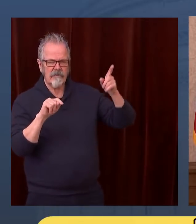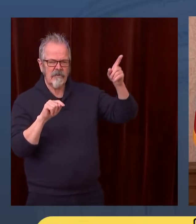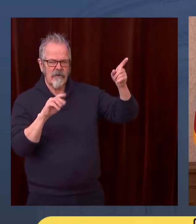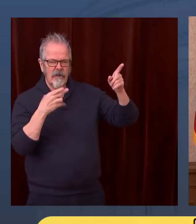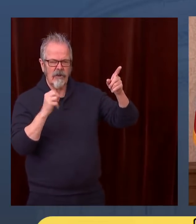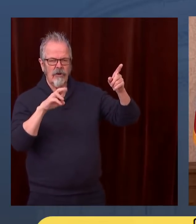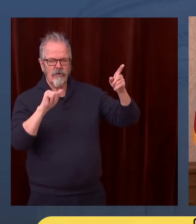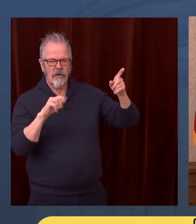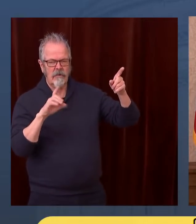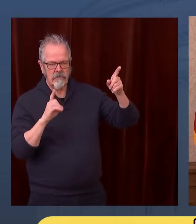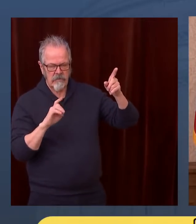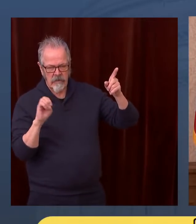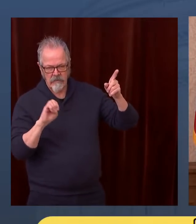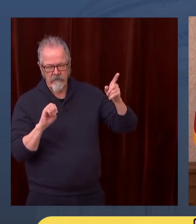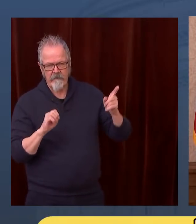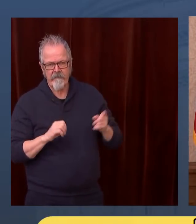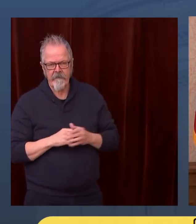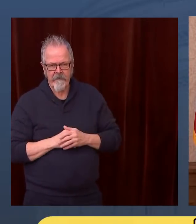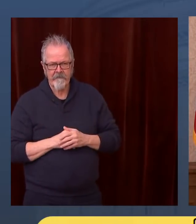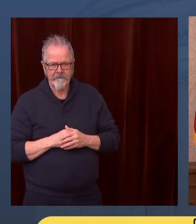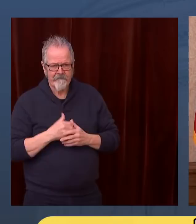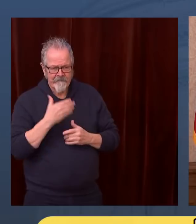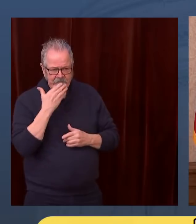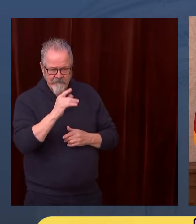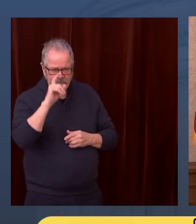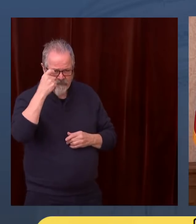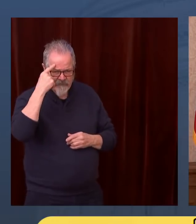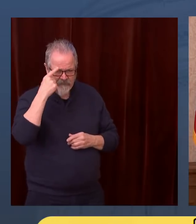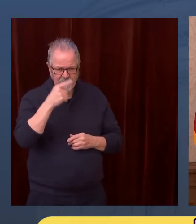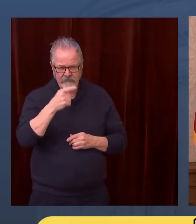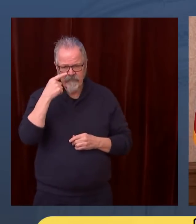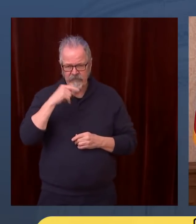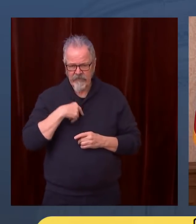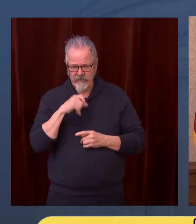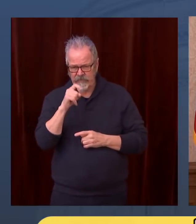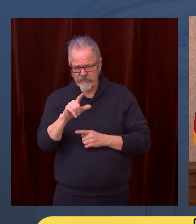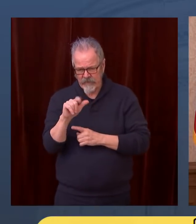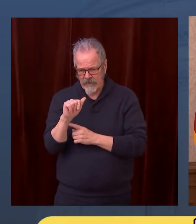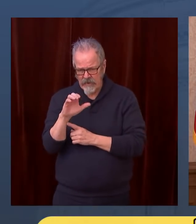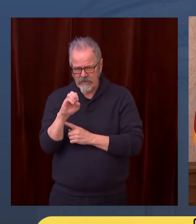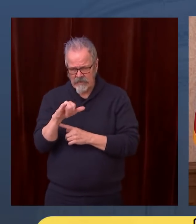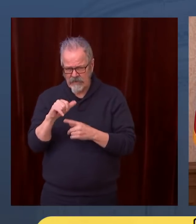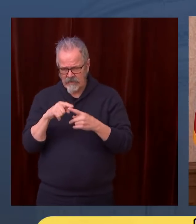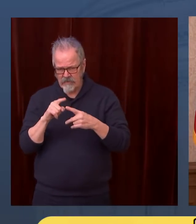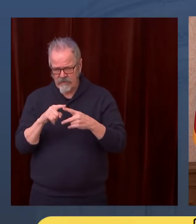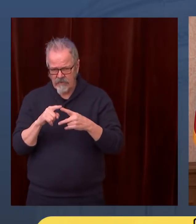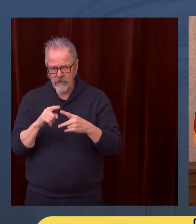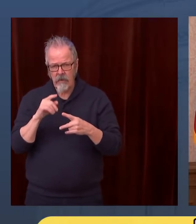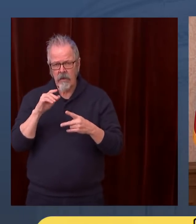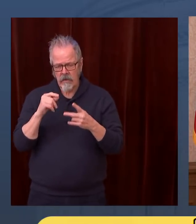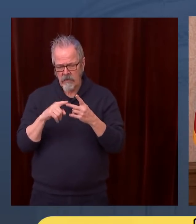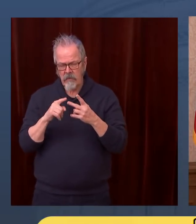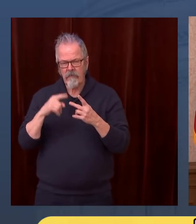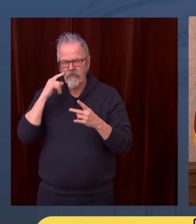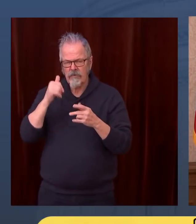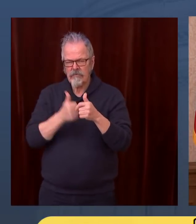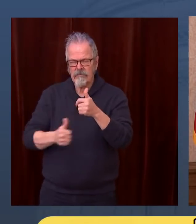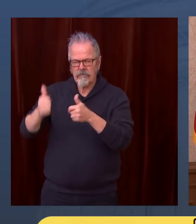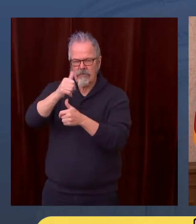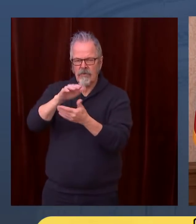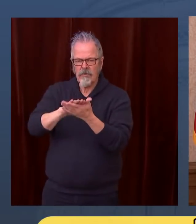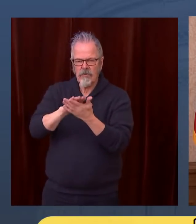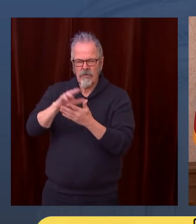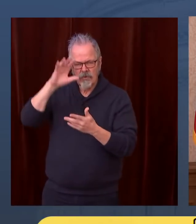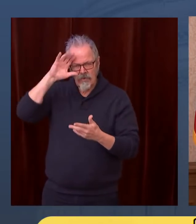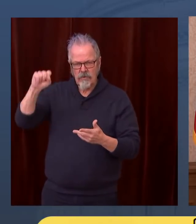for taking my questions. One question for Lacey and one for the superintendent. I was on the dashboard from the Department of Health looking for